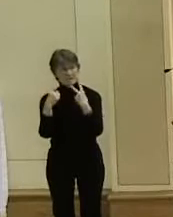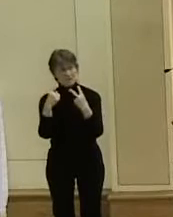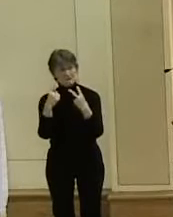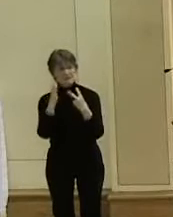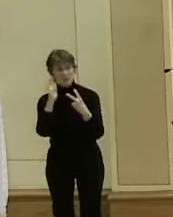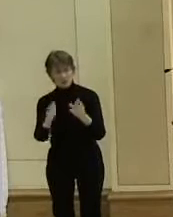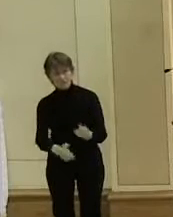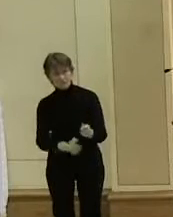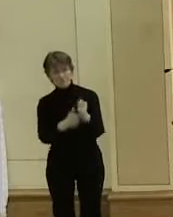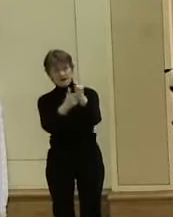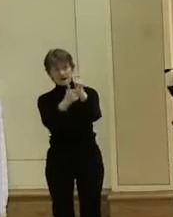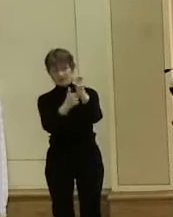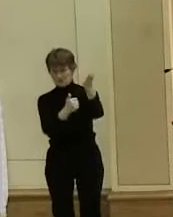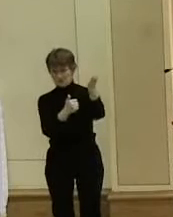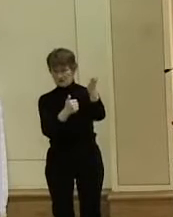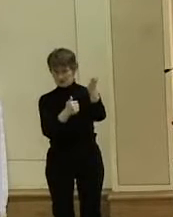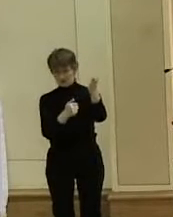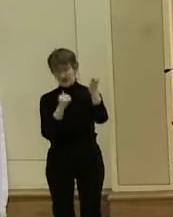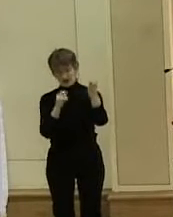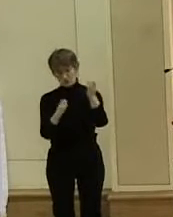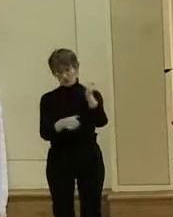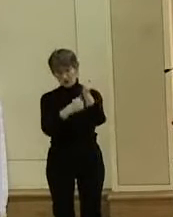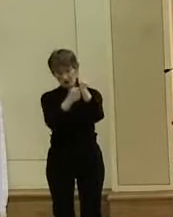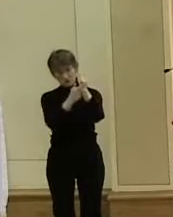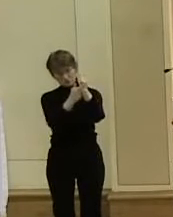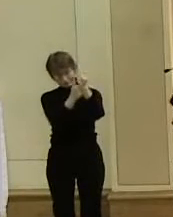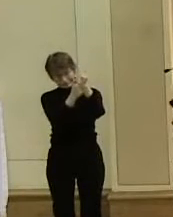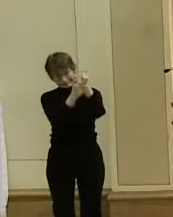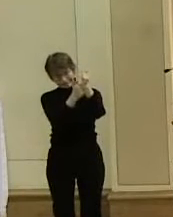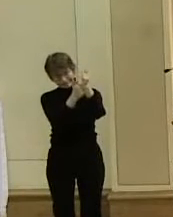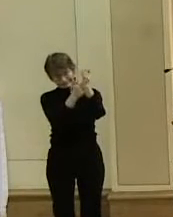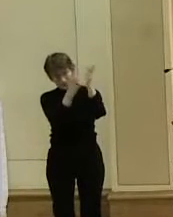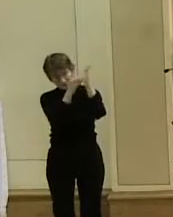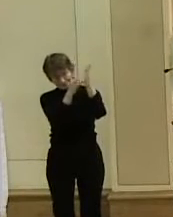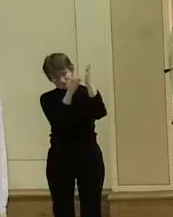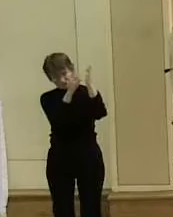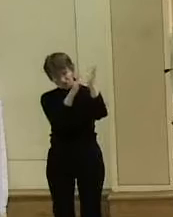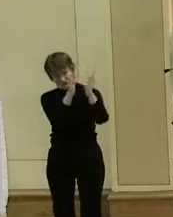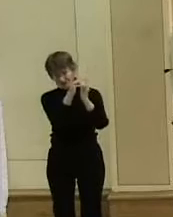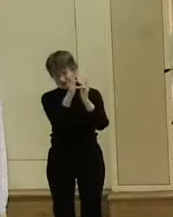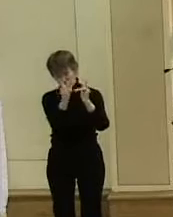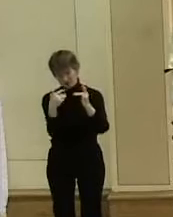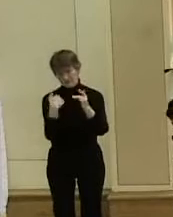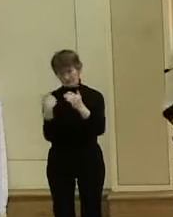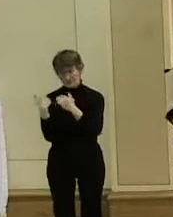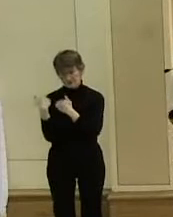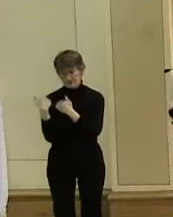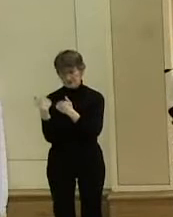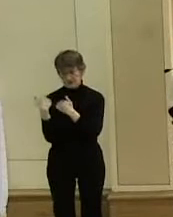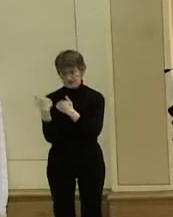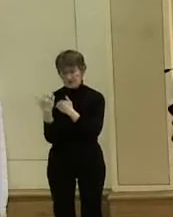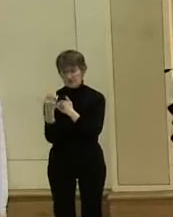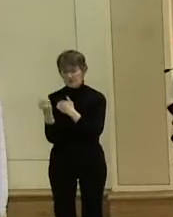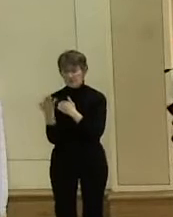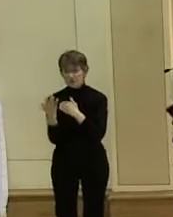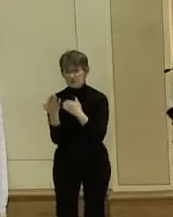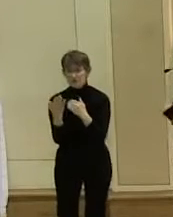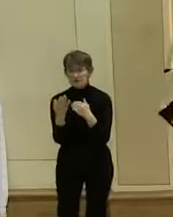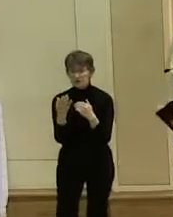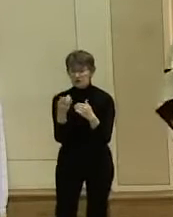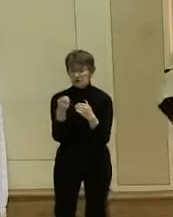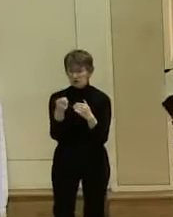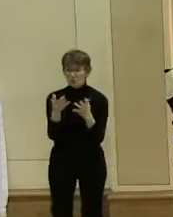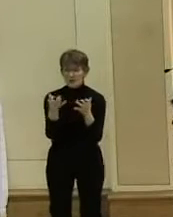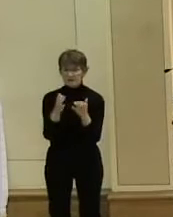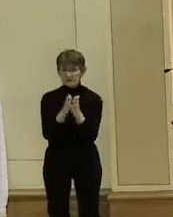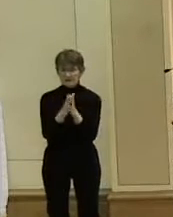Following the Lord has a responsibility. You know, we're not saved onto eternal life because it speaks about being